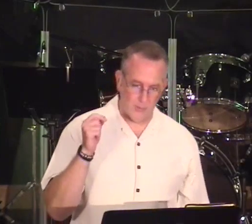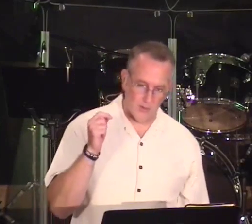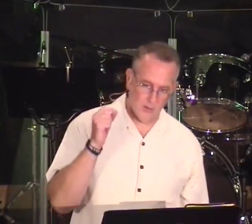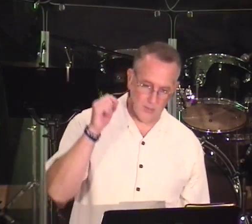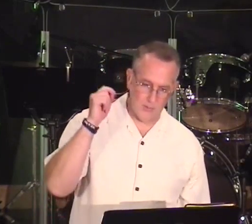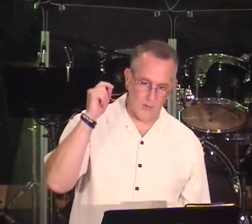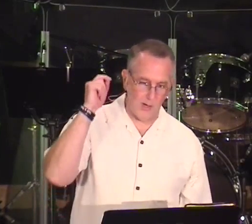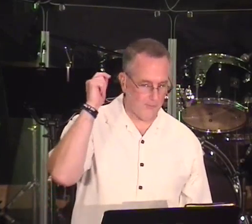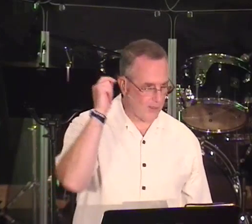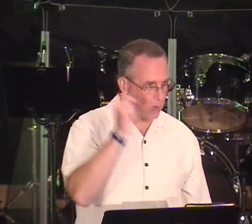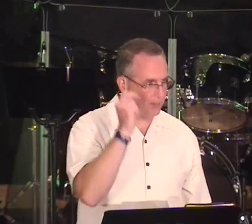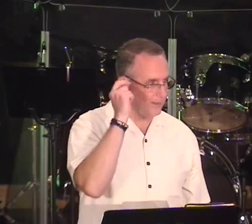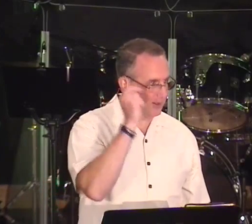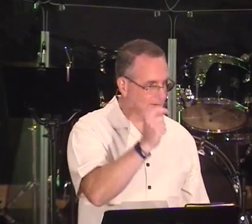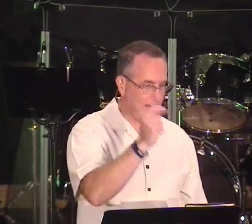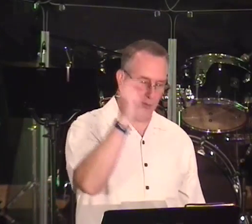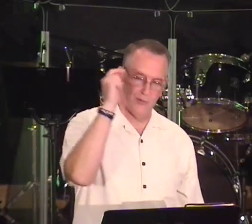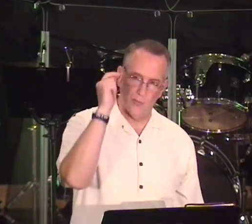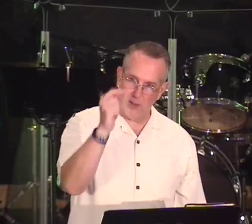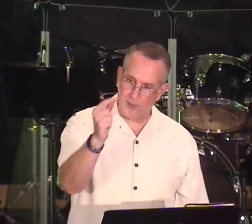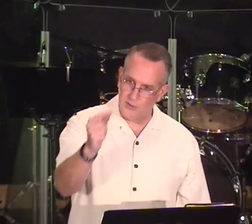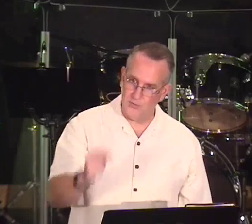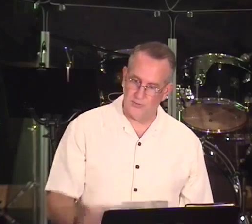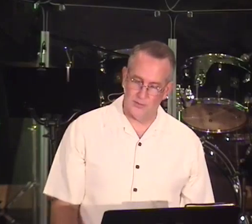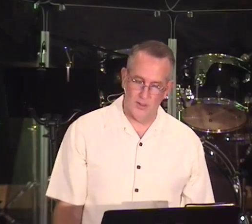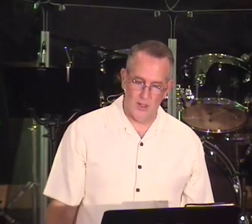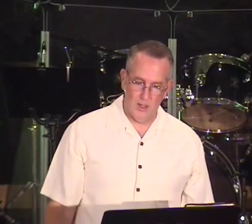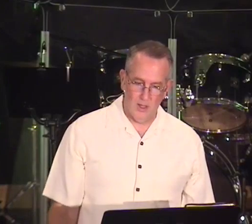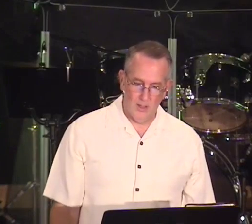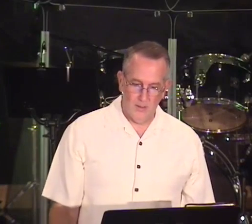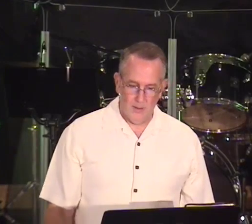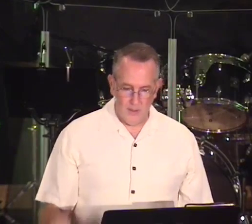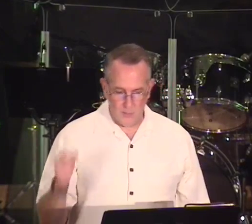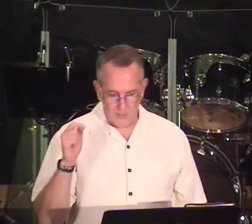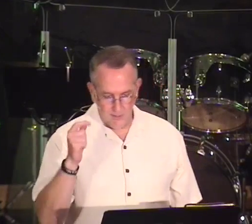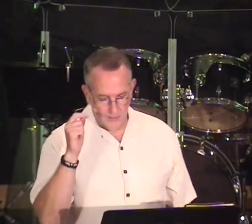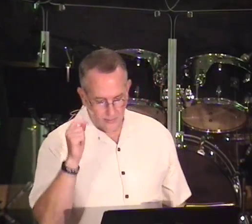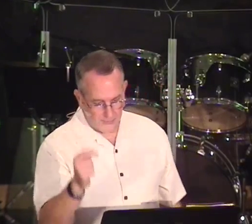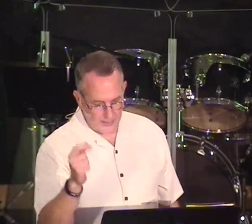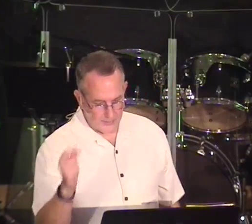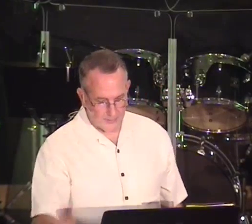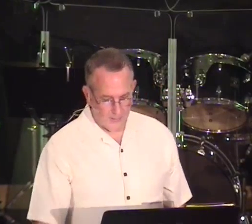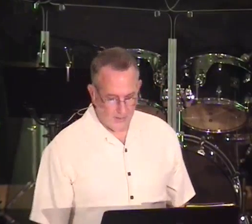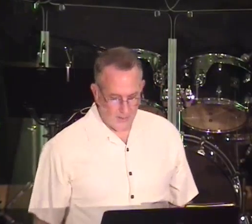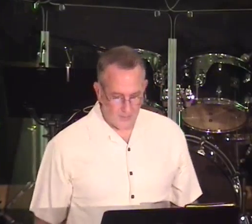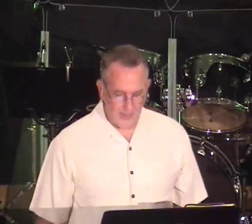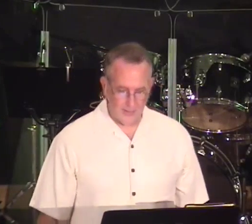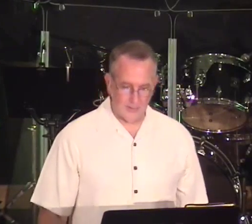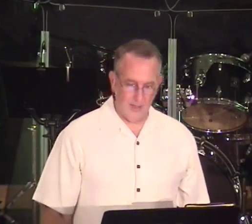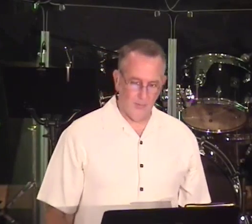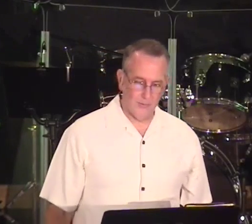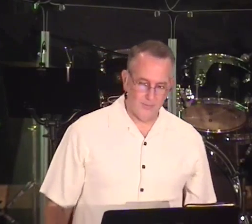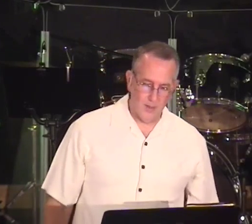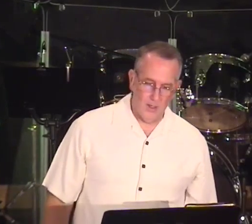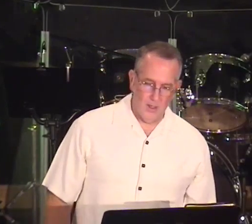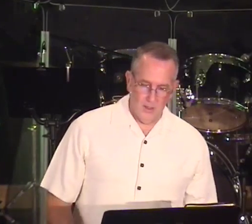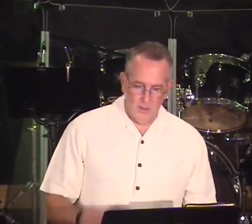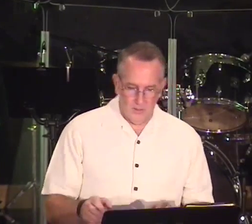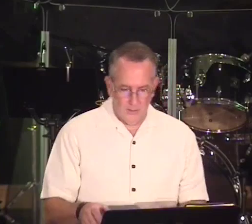through a program of equipping the disciples to reproduce, equipping saints to make